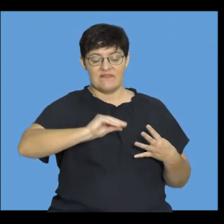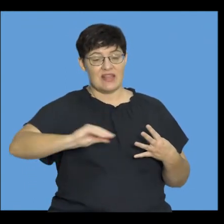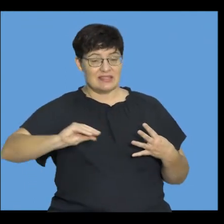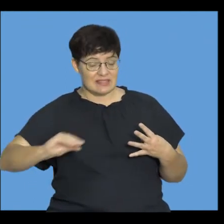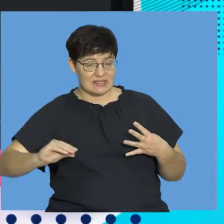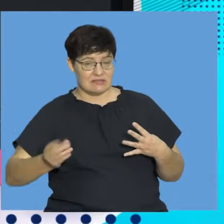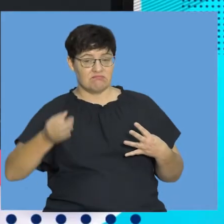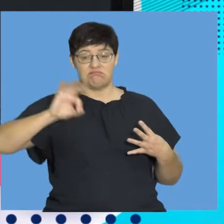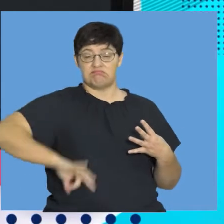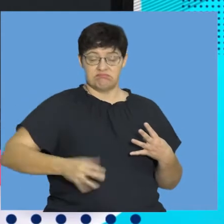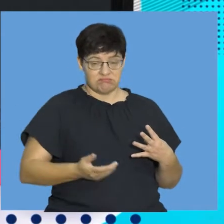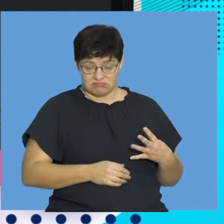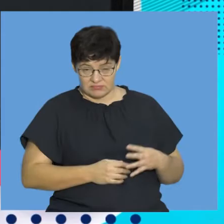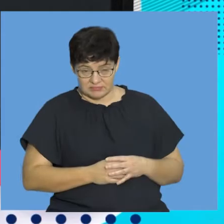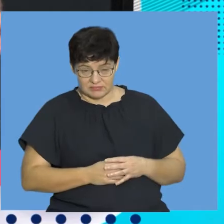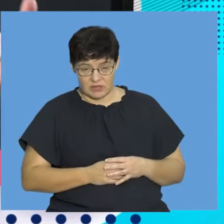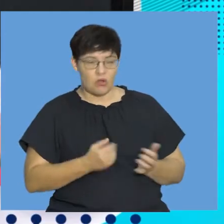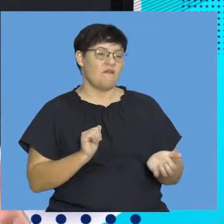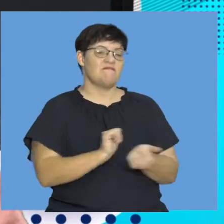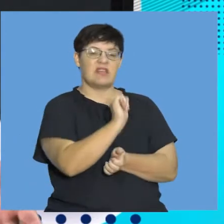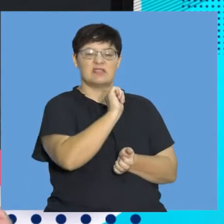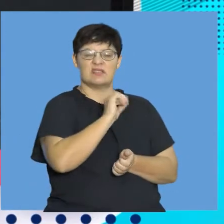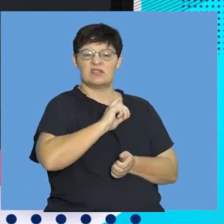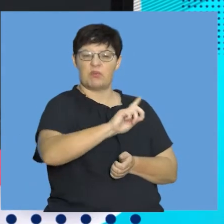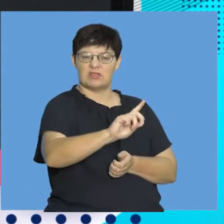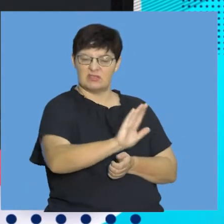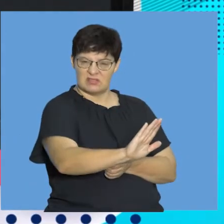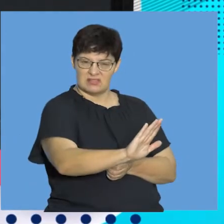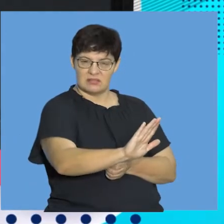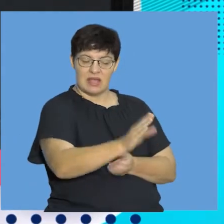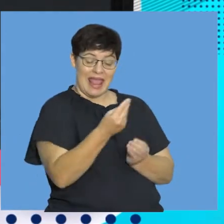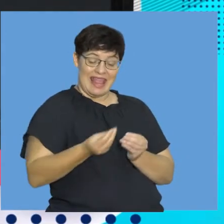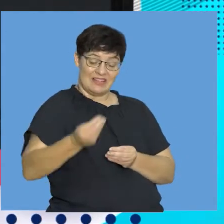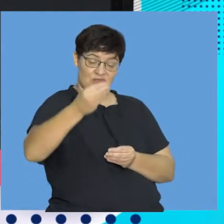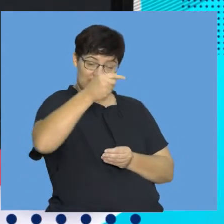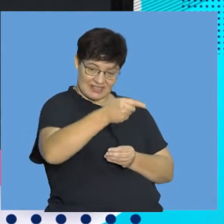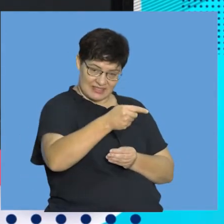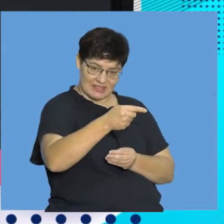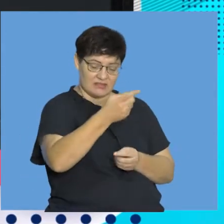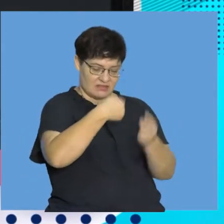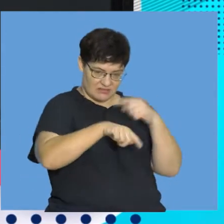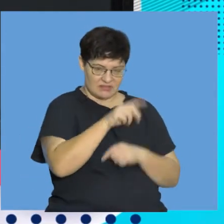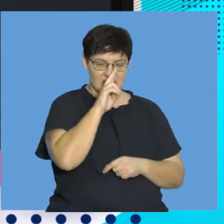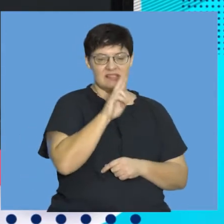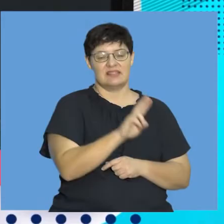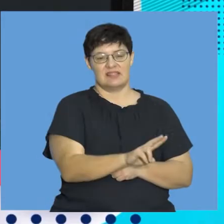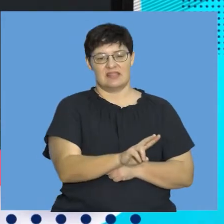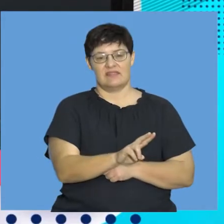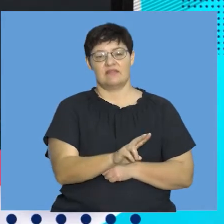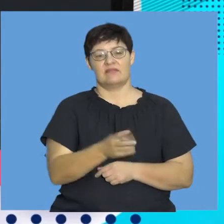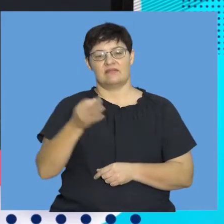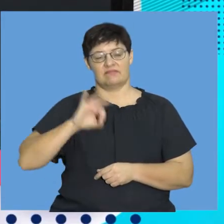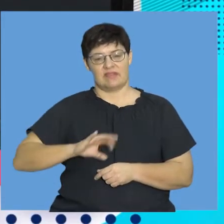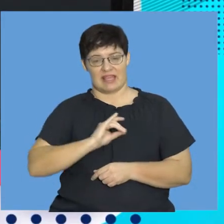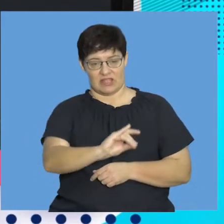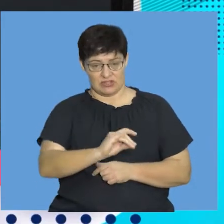for example, if you've invested money into a fixed deposit, the interest on the fixed deposit would also be seen as a source